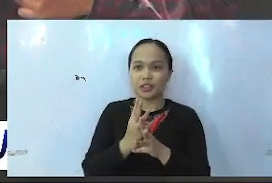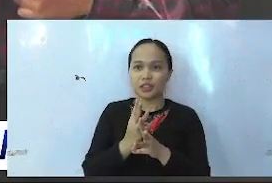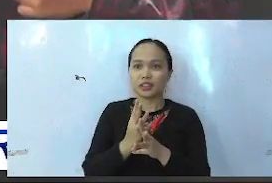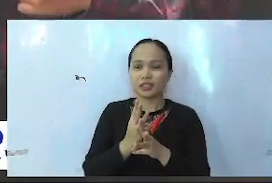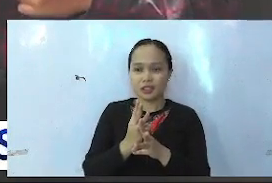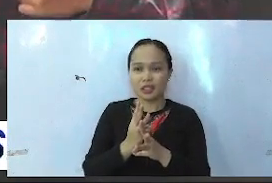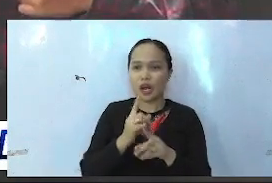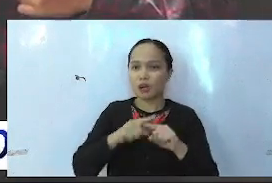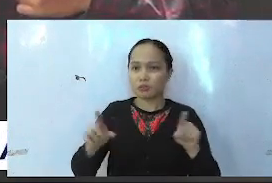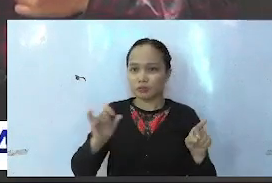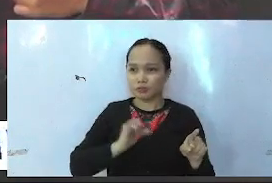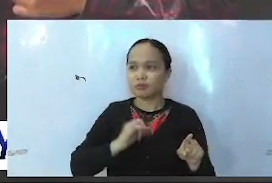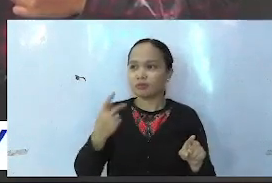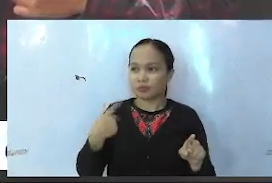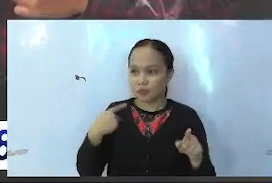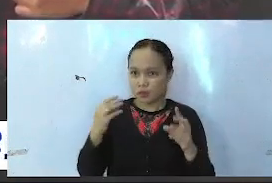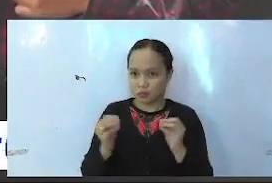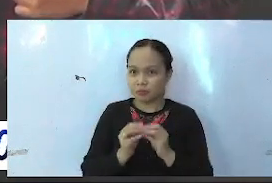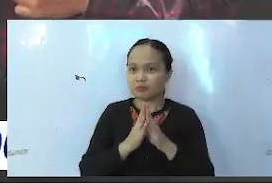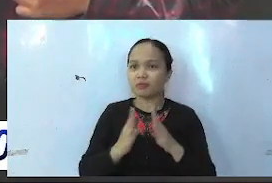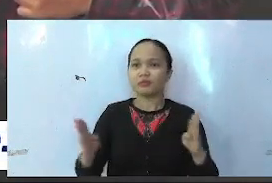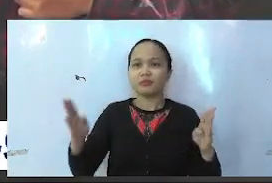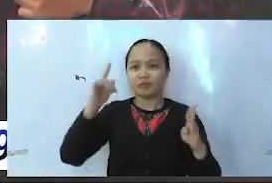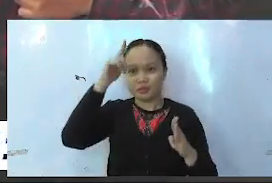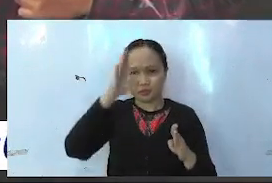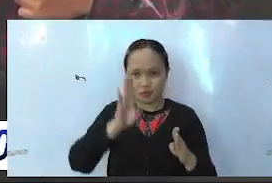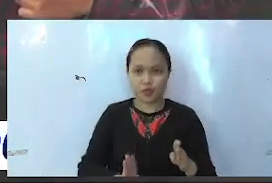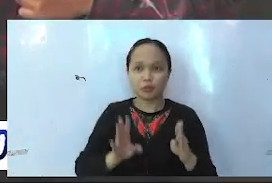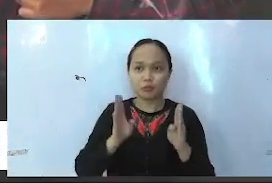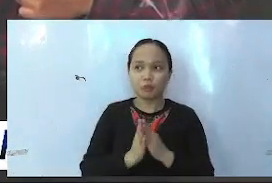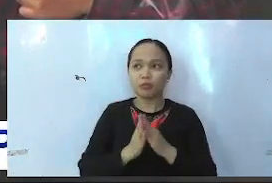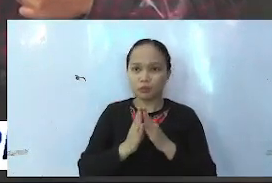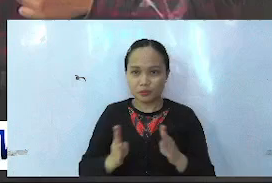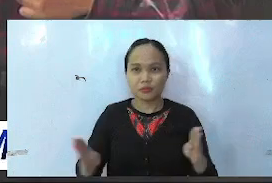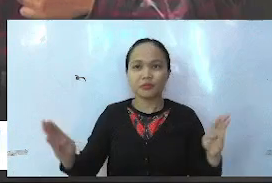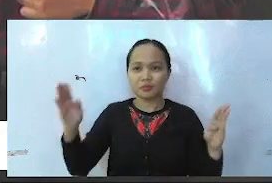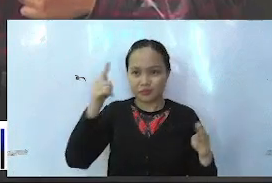world, but I've got a big, big God, got a big, big